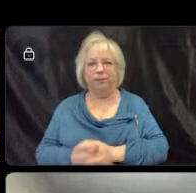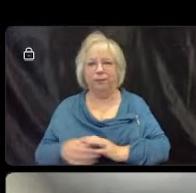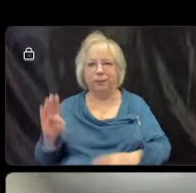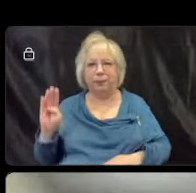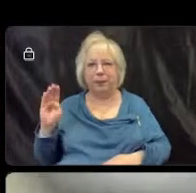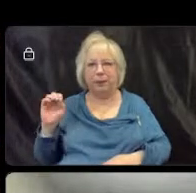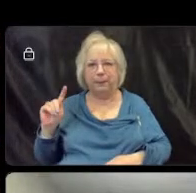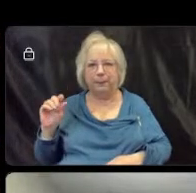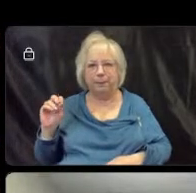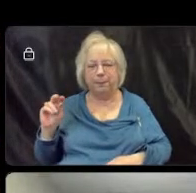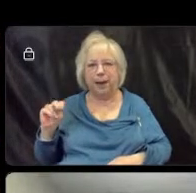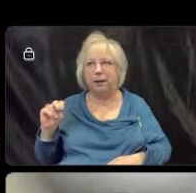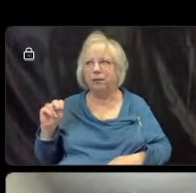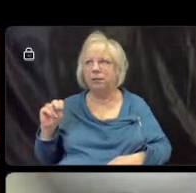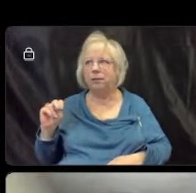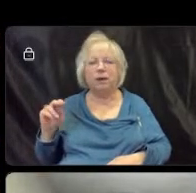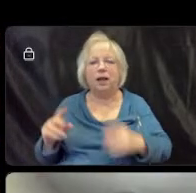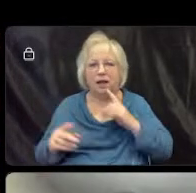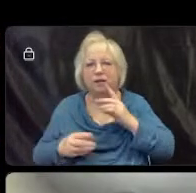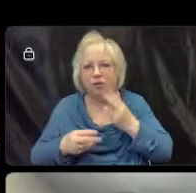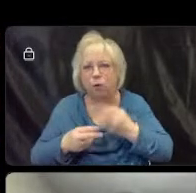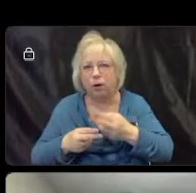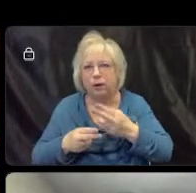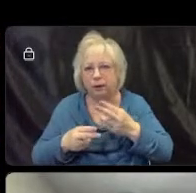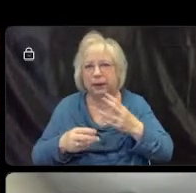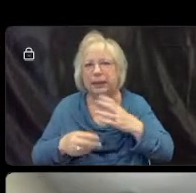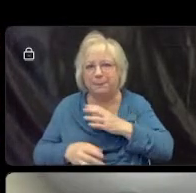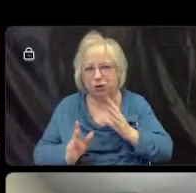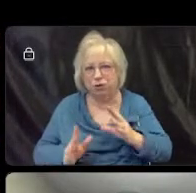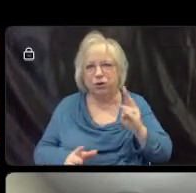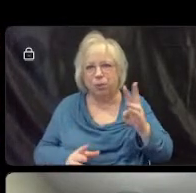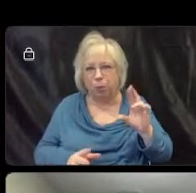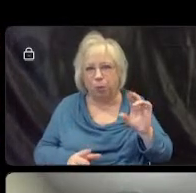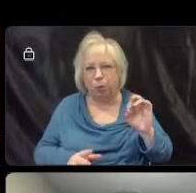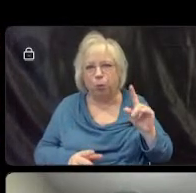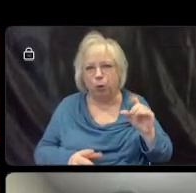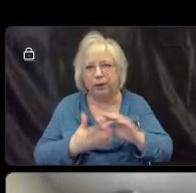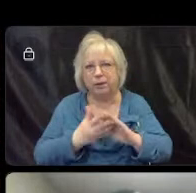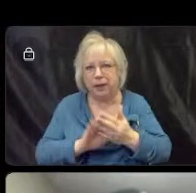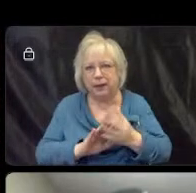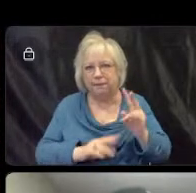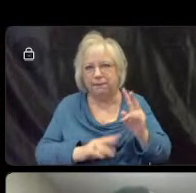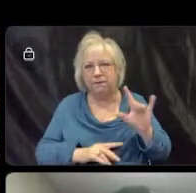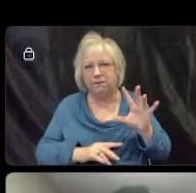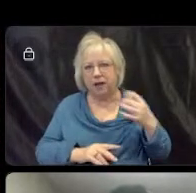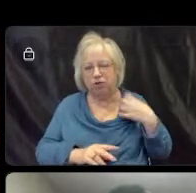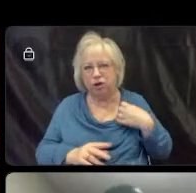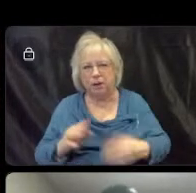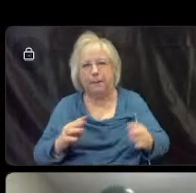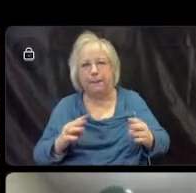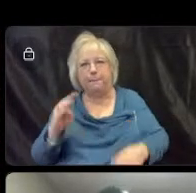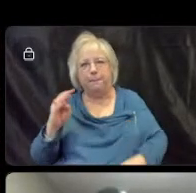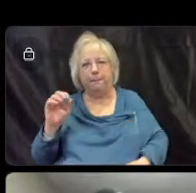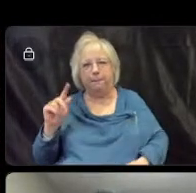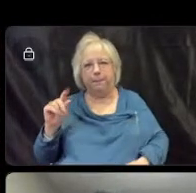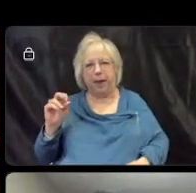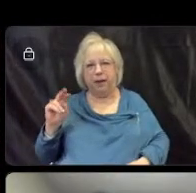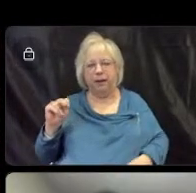Bedden. This vote is for Commissioner Brooks as vice chair. Bedden. Yes.